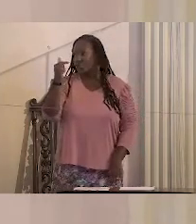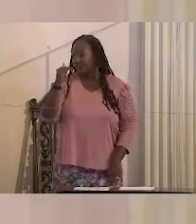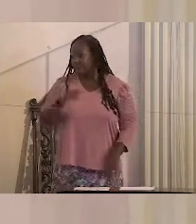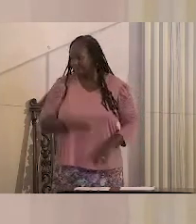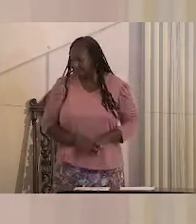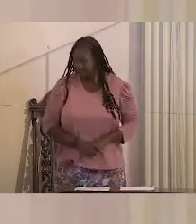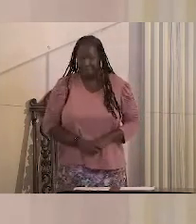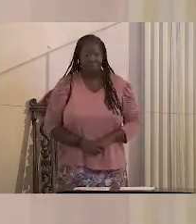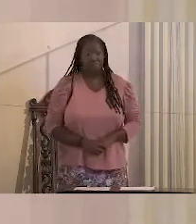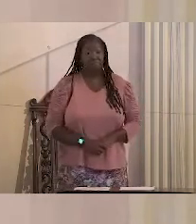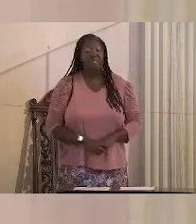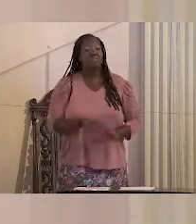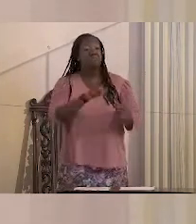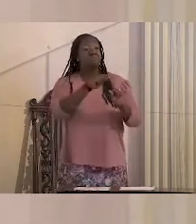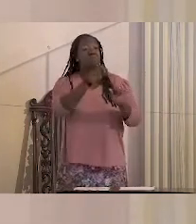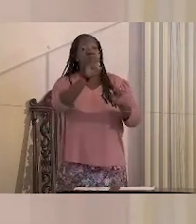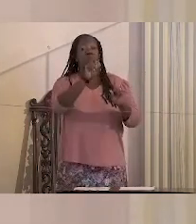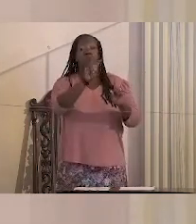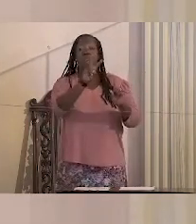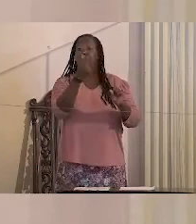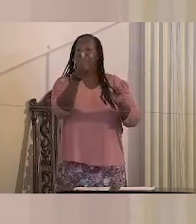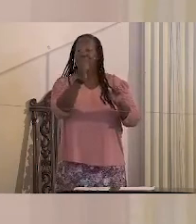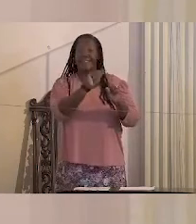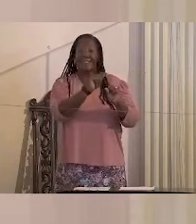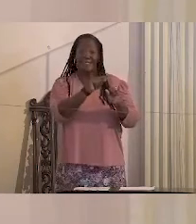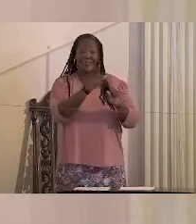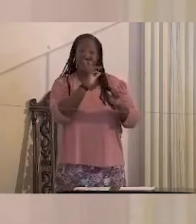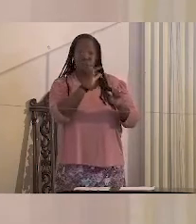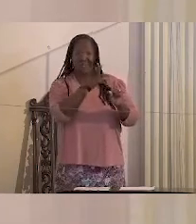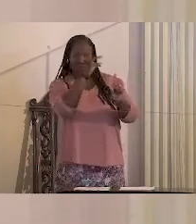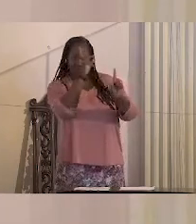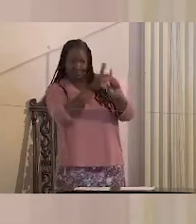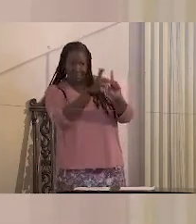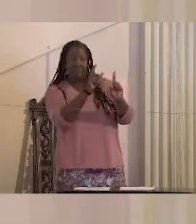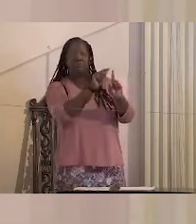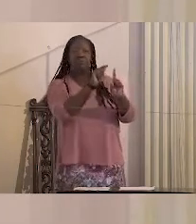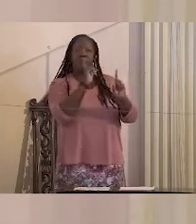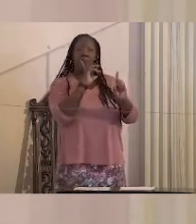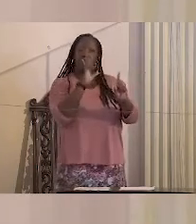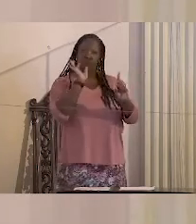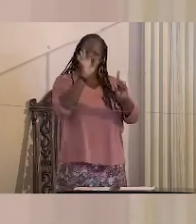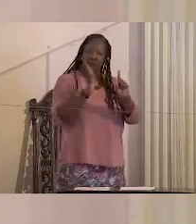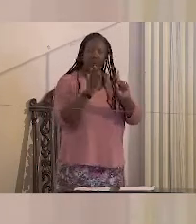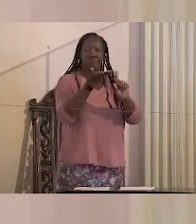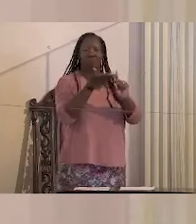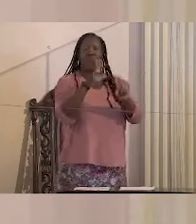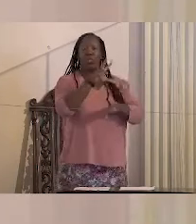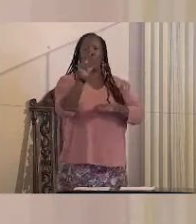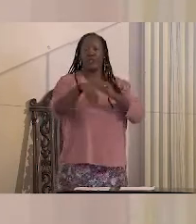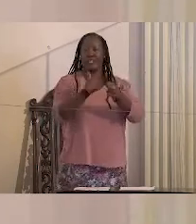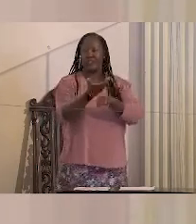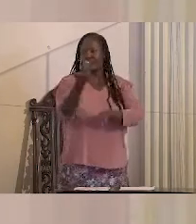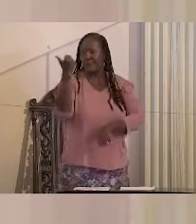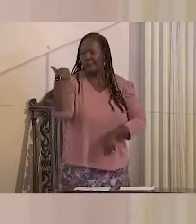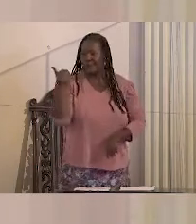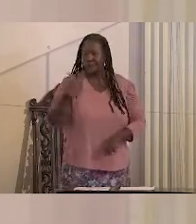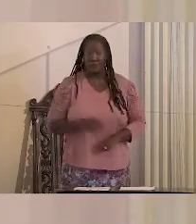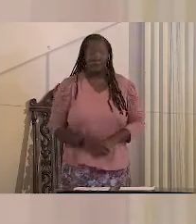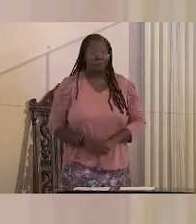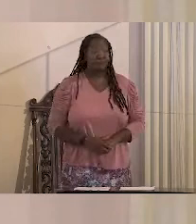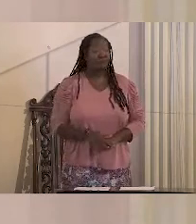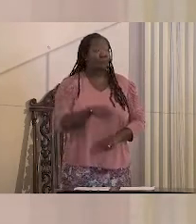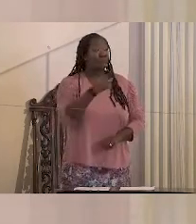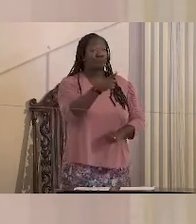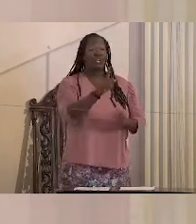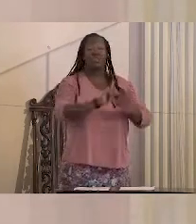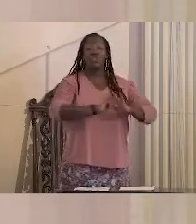Reverend Louise Green was ordained 30 years ago last month. She began her ministerial career as a United